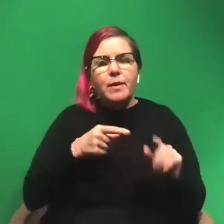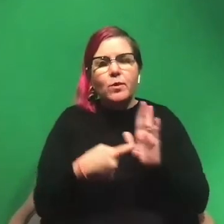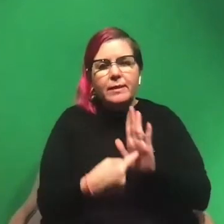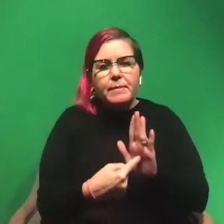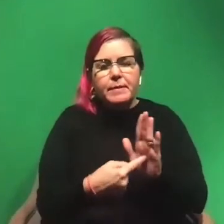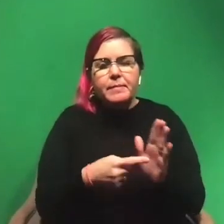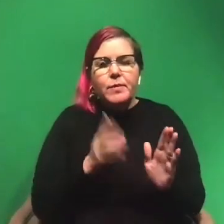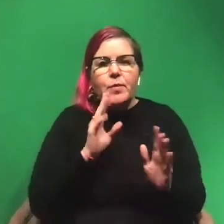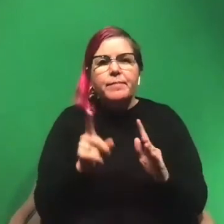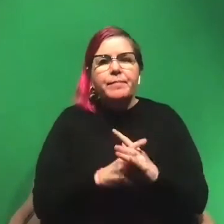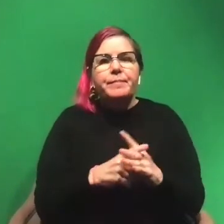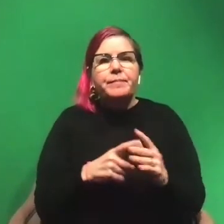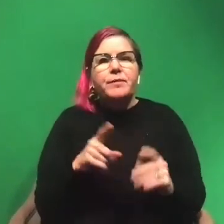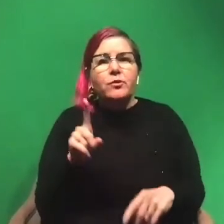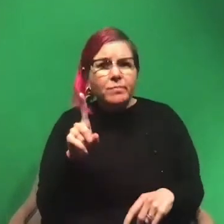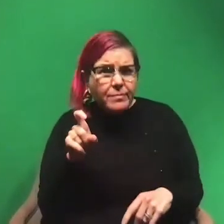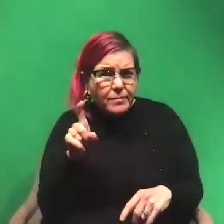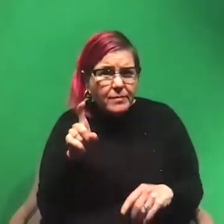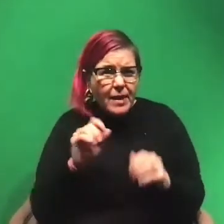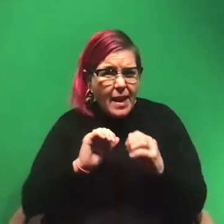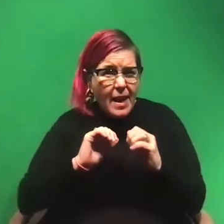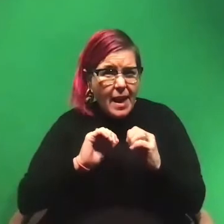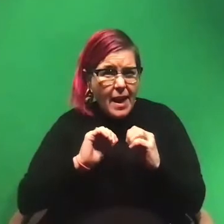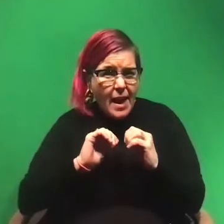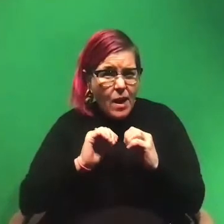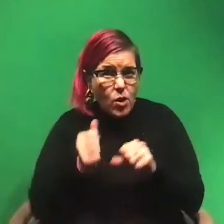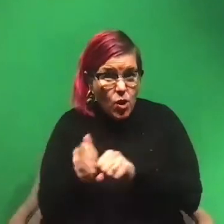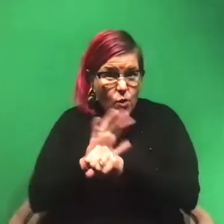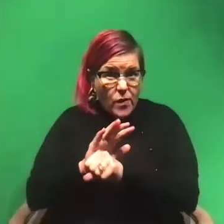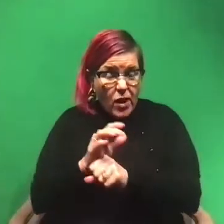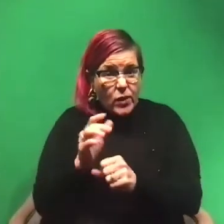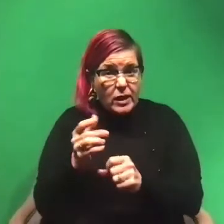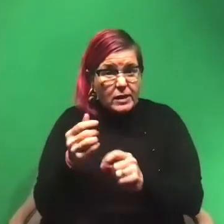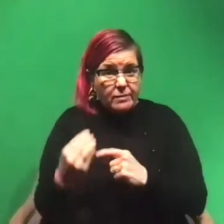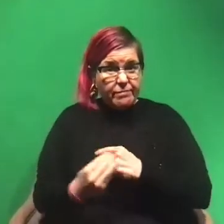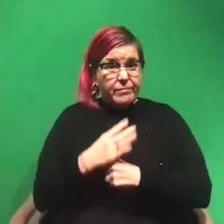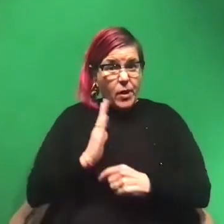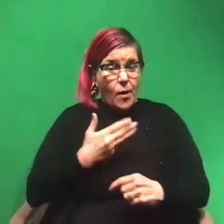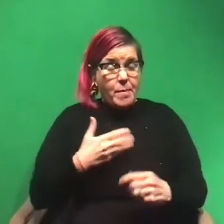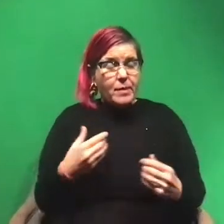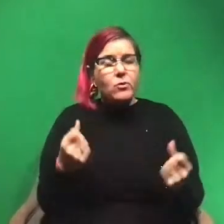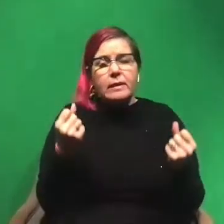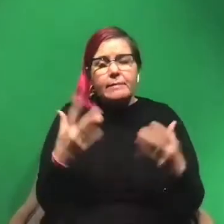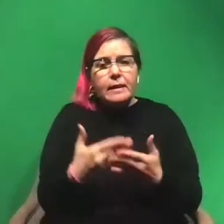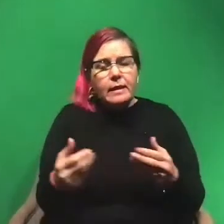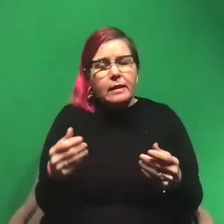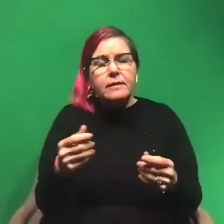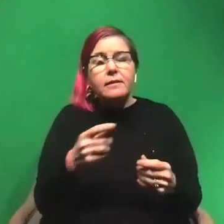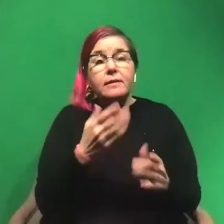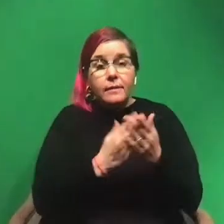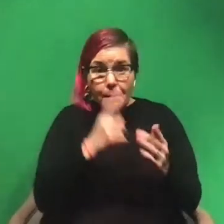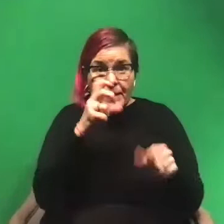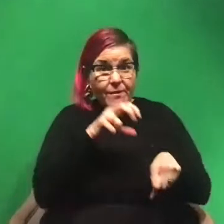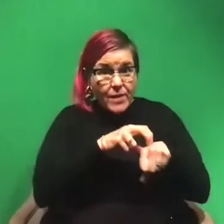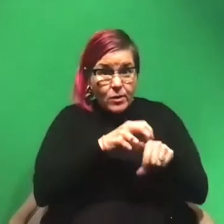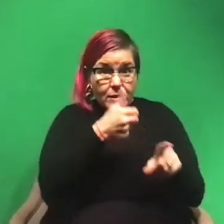So a question as such as what does the coronavirus do to our body? A lot of things. Some of them because the virus is doing it,